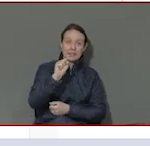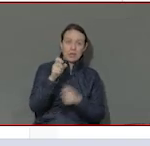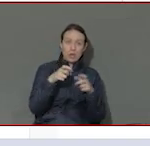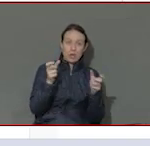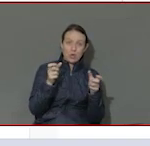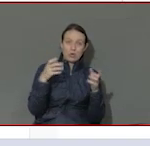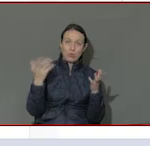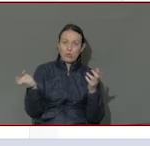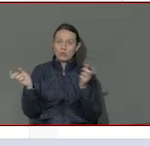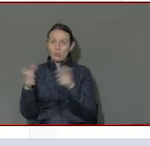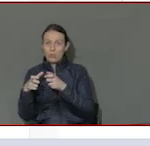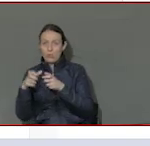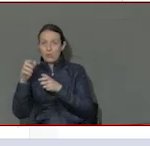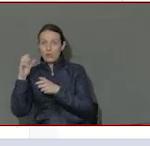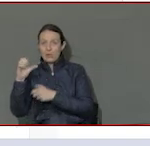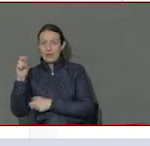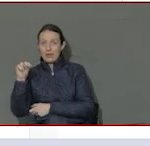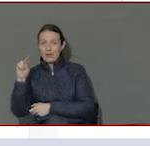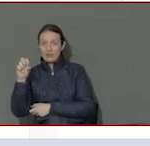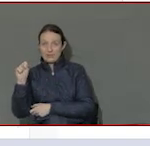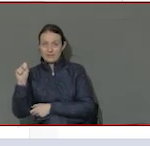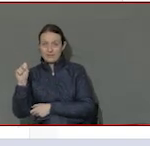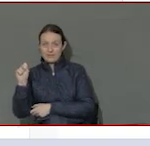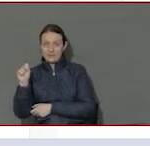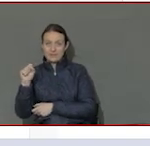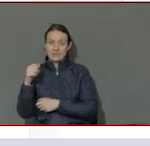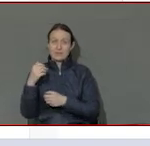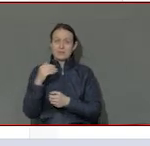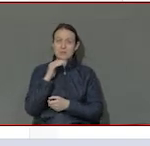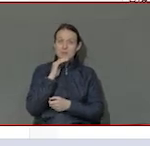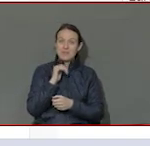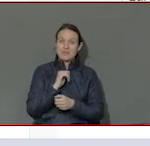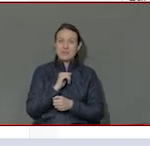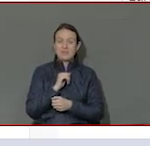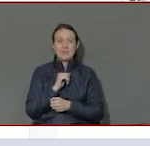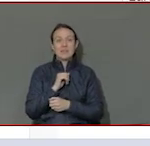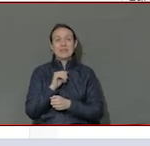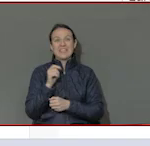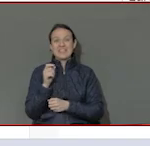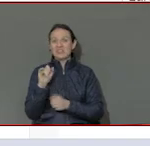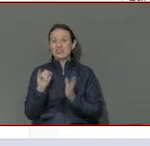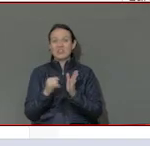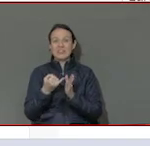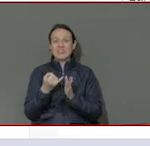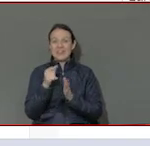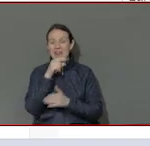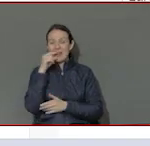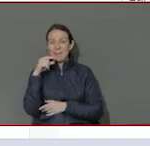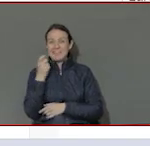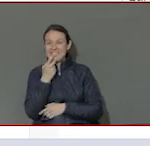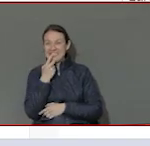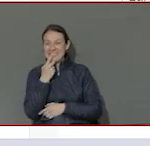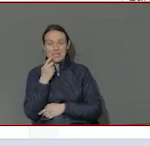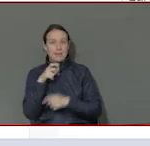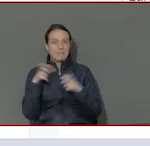or smaller canine. It is canine and not what? And not teeth. Not big,